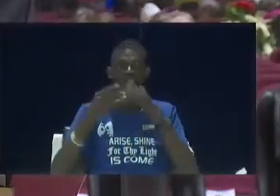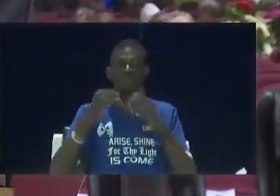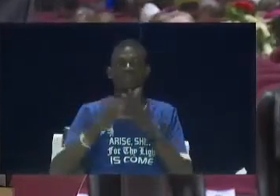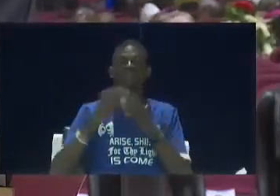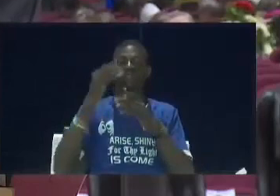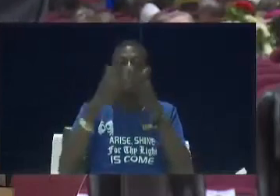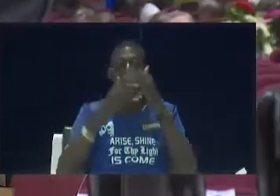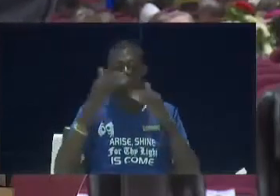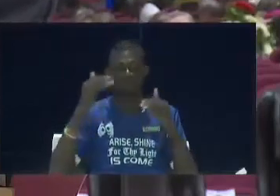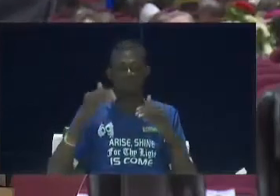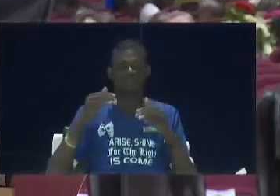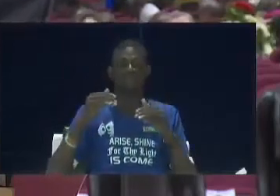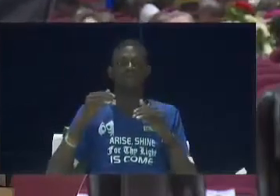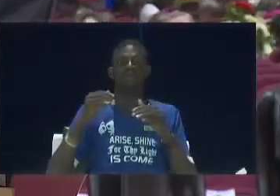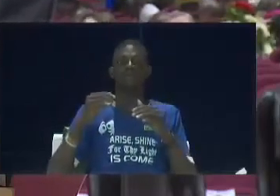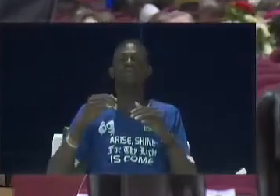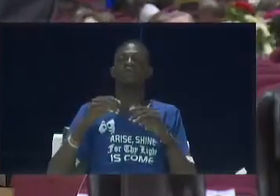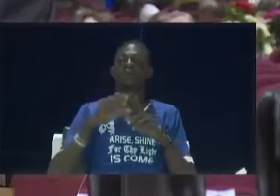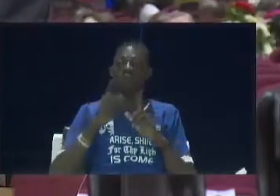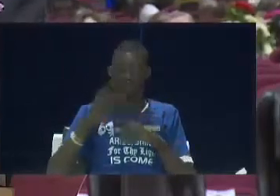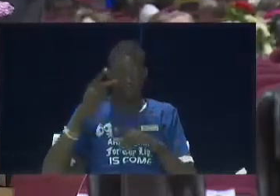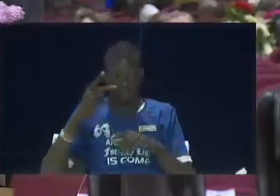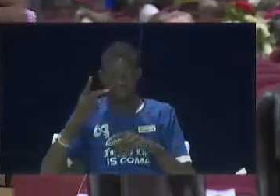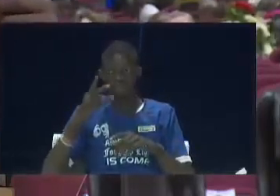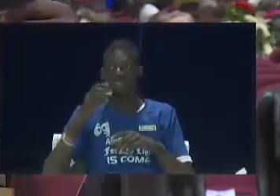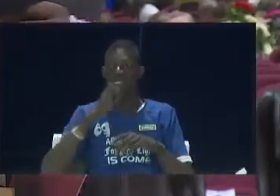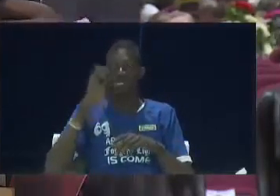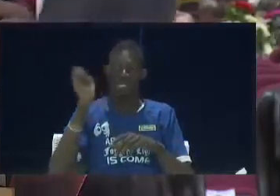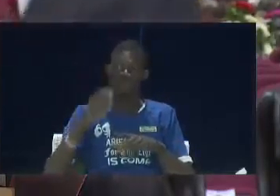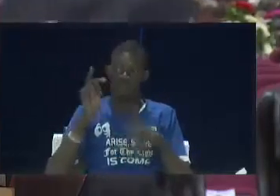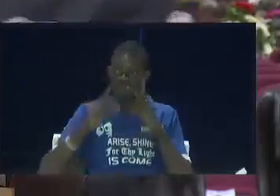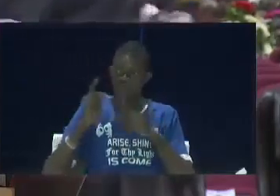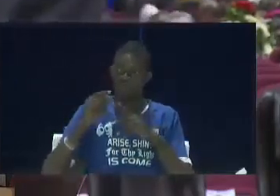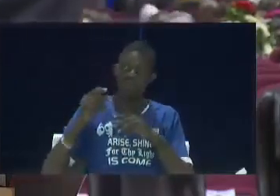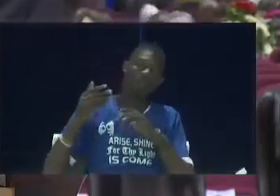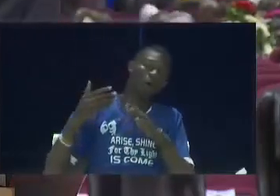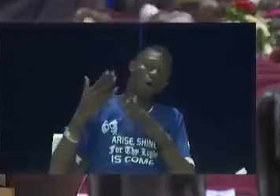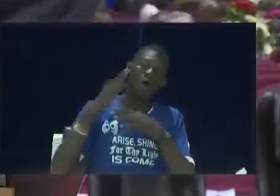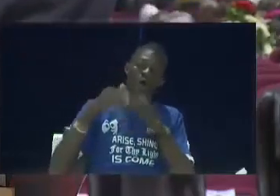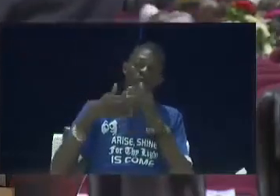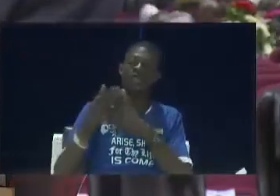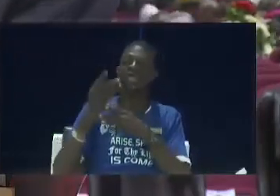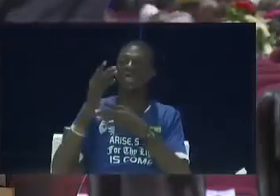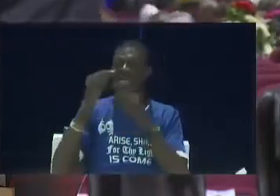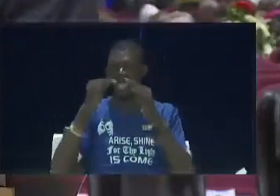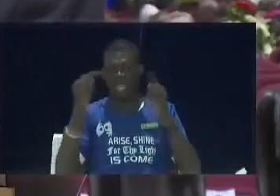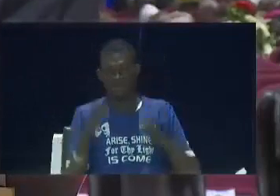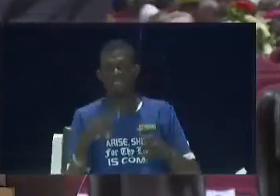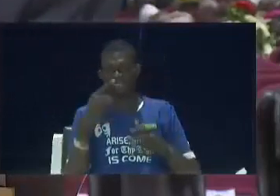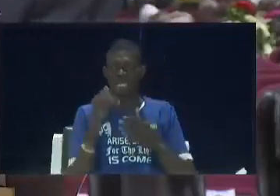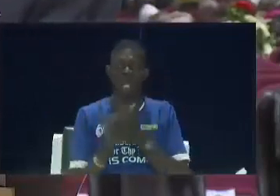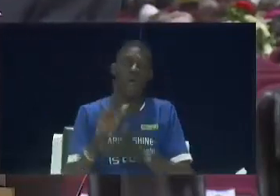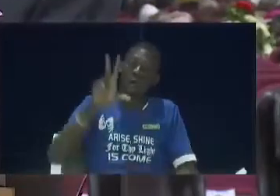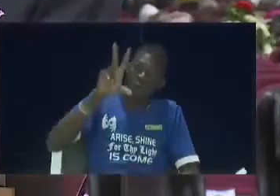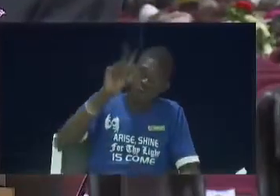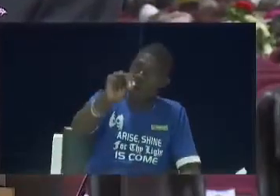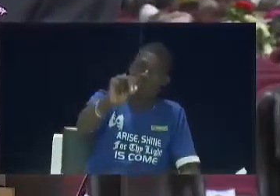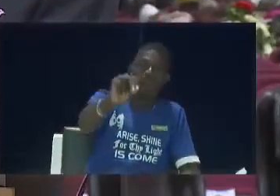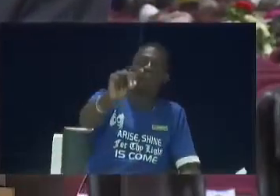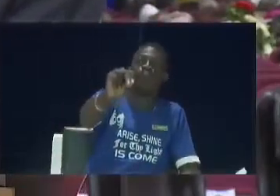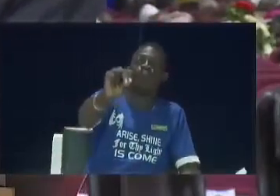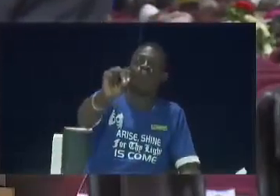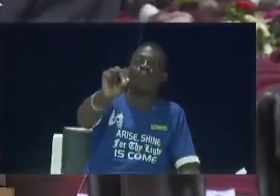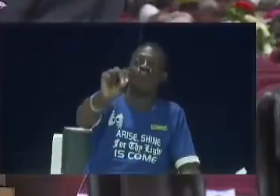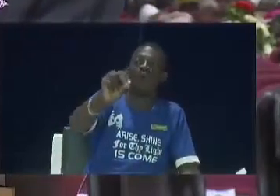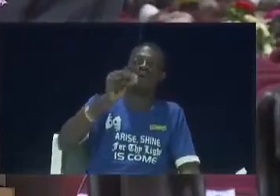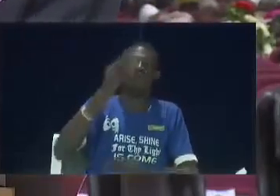heaven. When we see an evil plot of the enemy and the church says no,